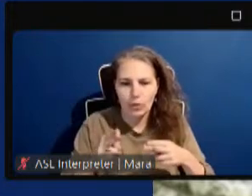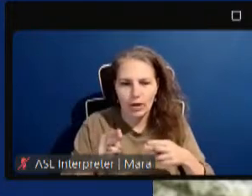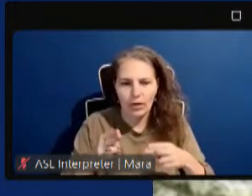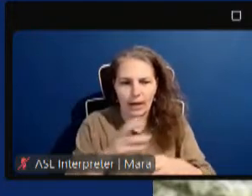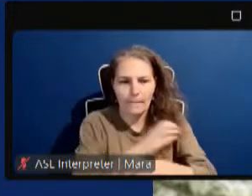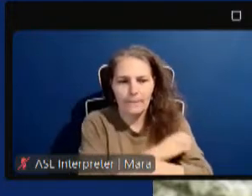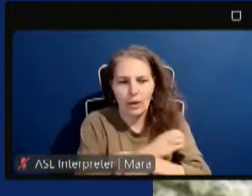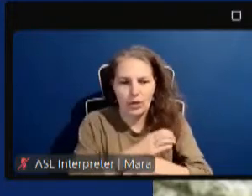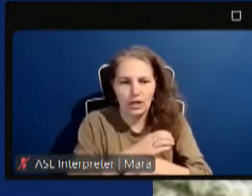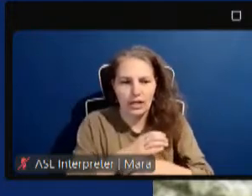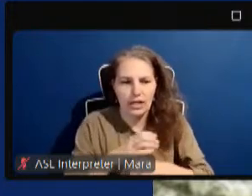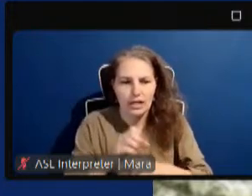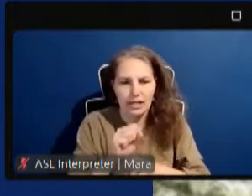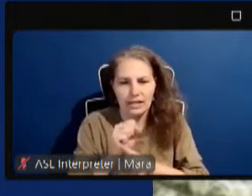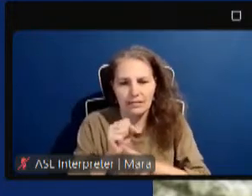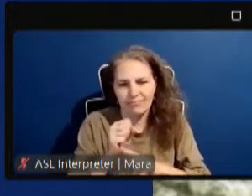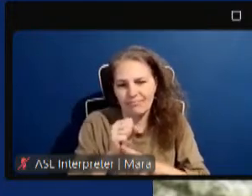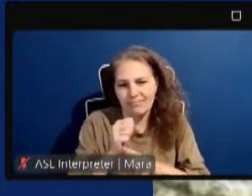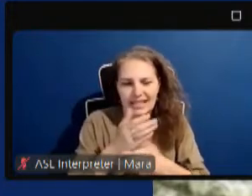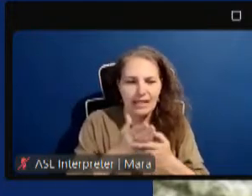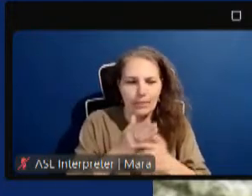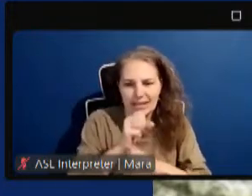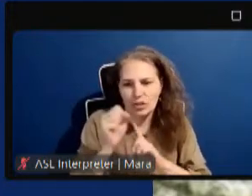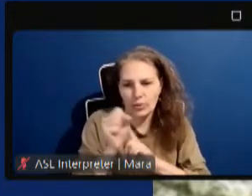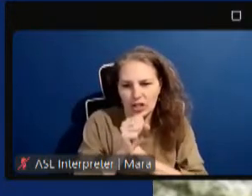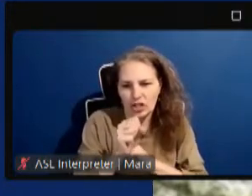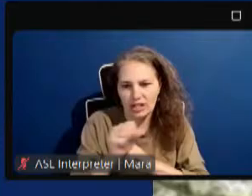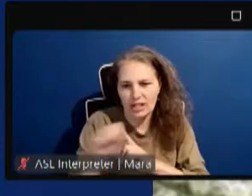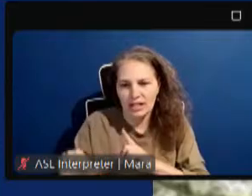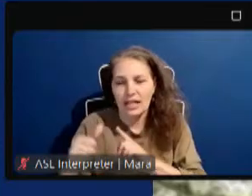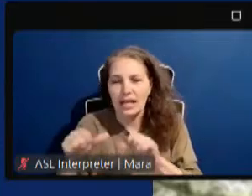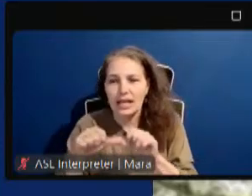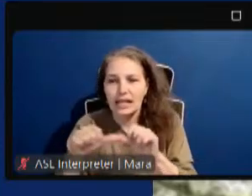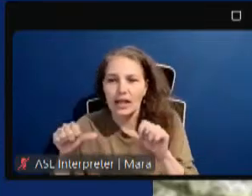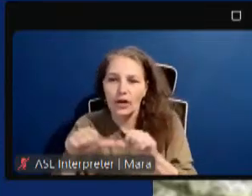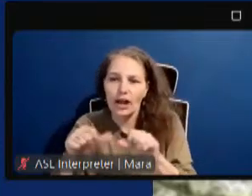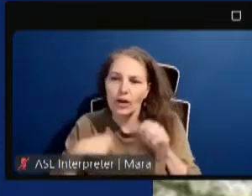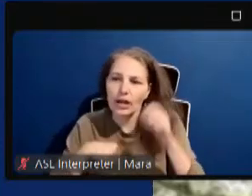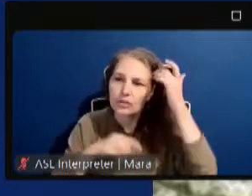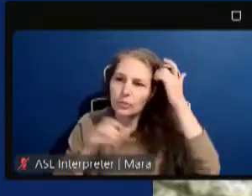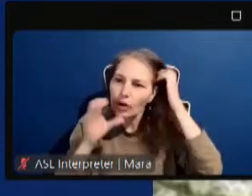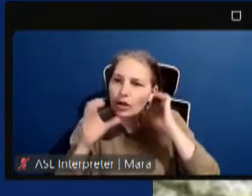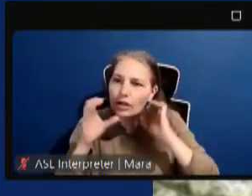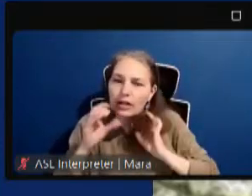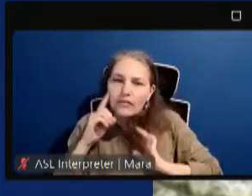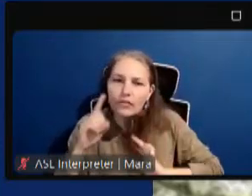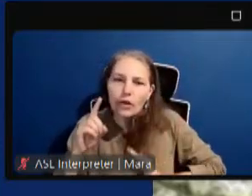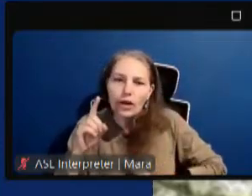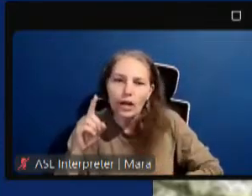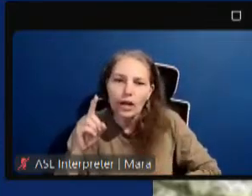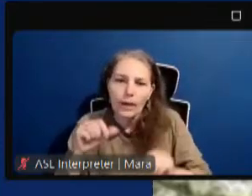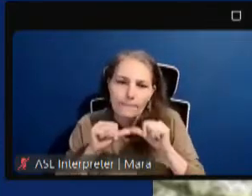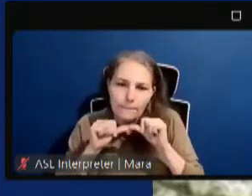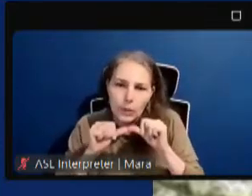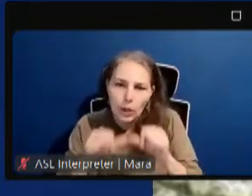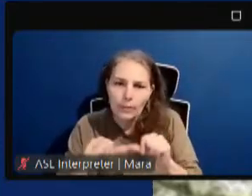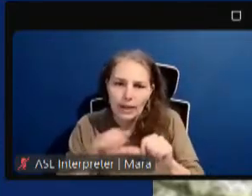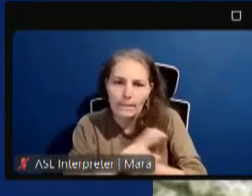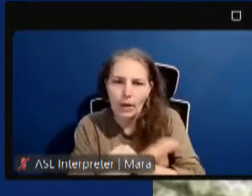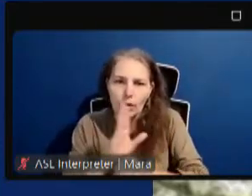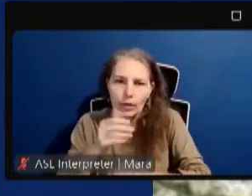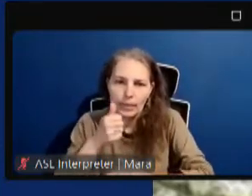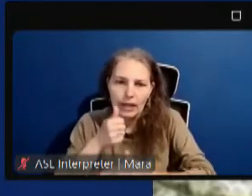certain situations. And in other areas where we're looking for permanent power, we will be going underground. But right now,